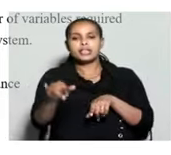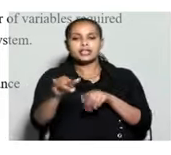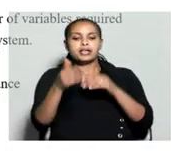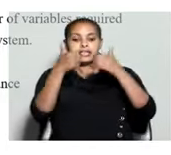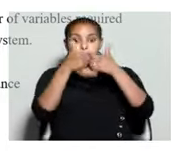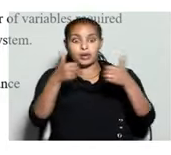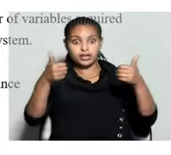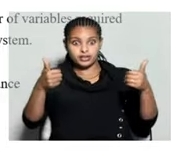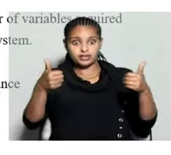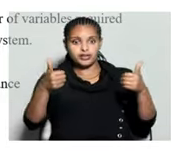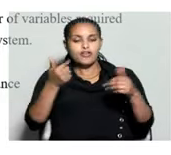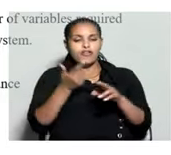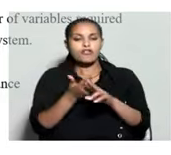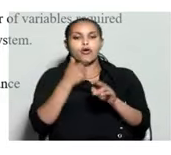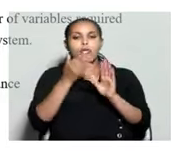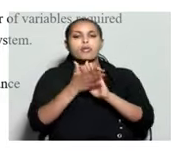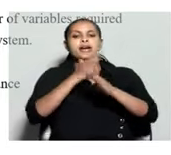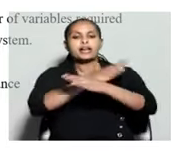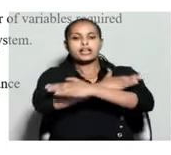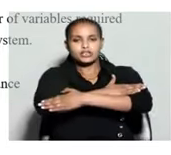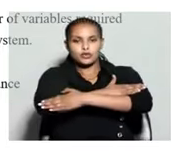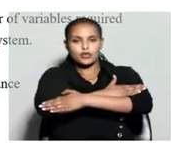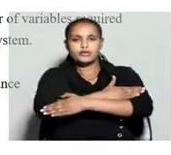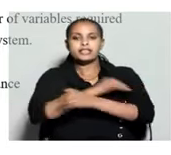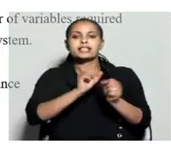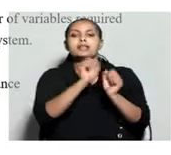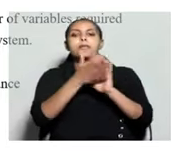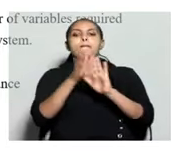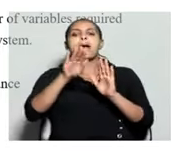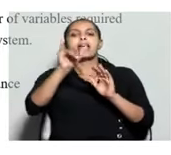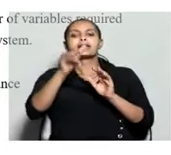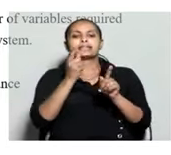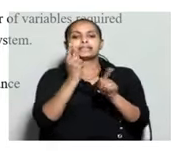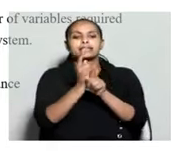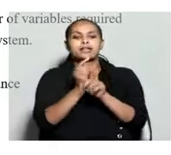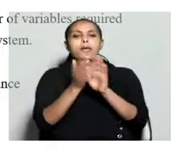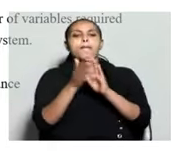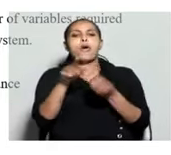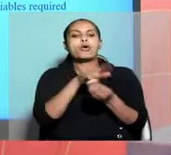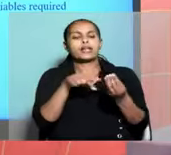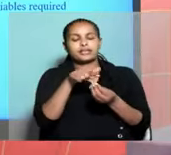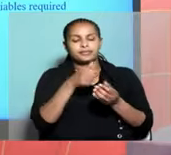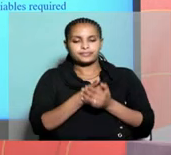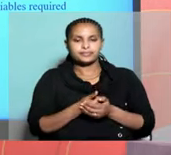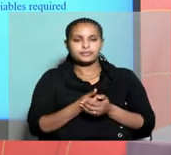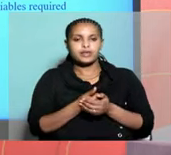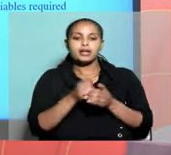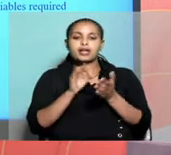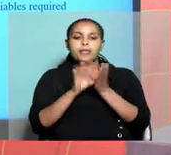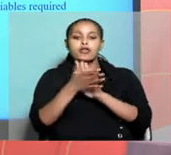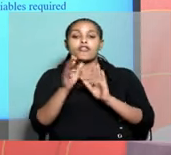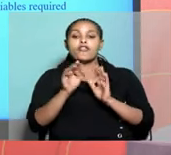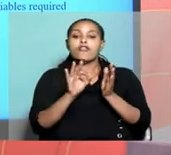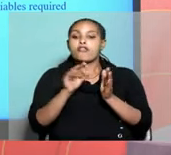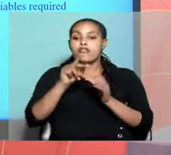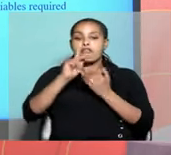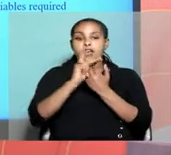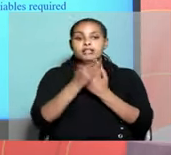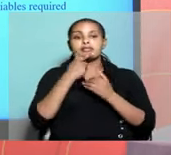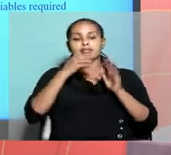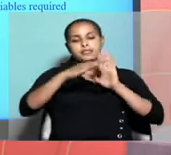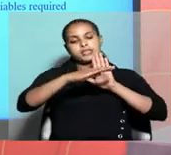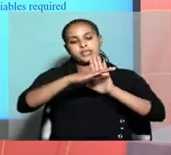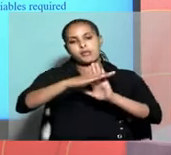and separated from rest of the system by a discrete boundary. Number of phase is denoted